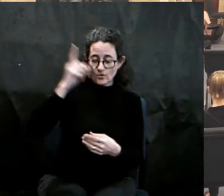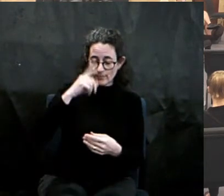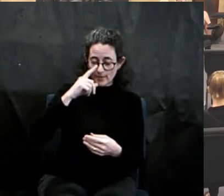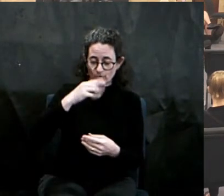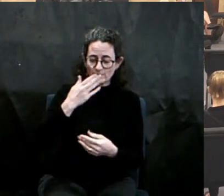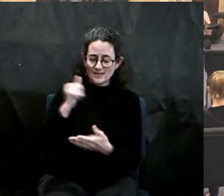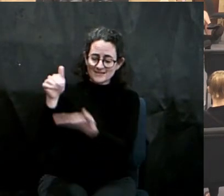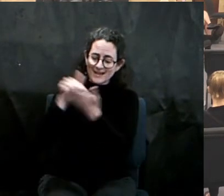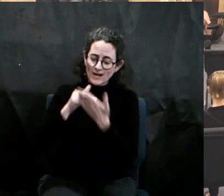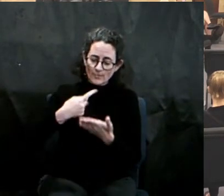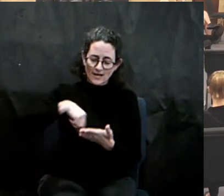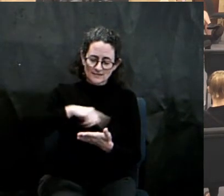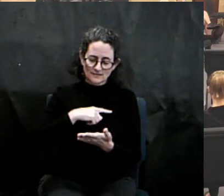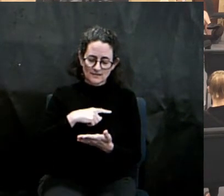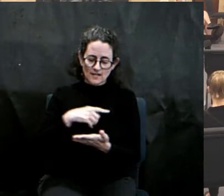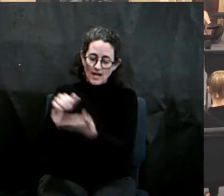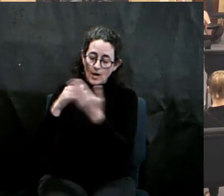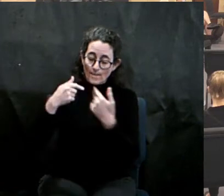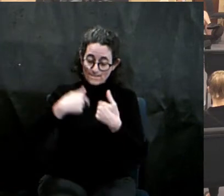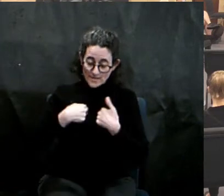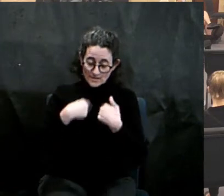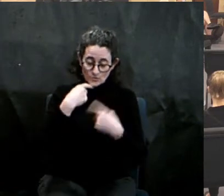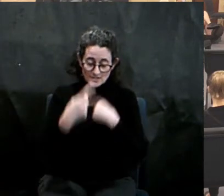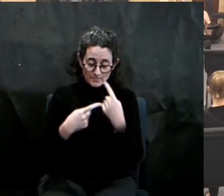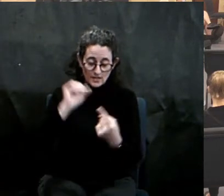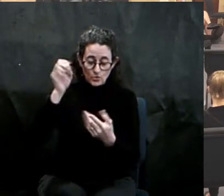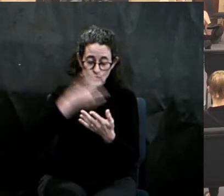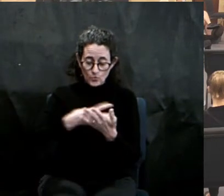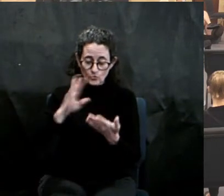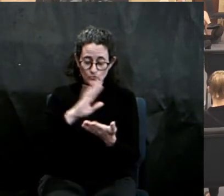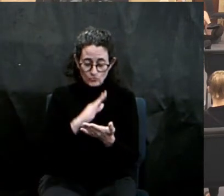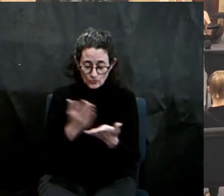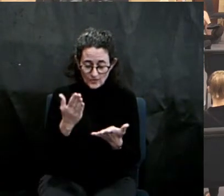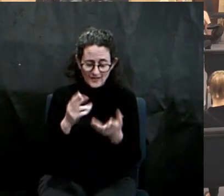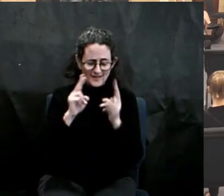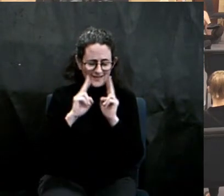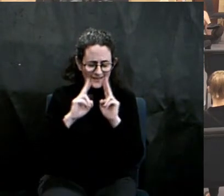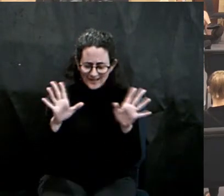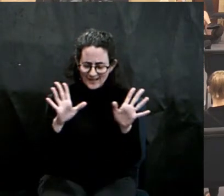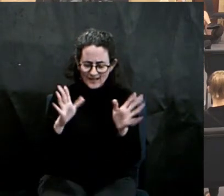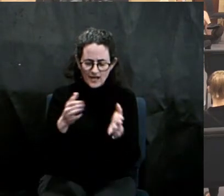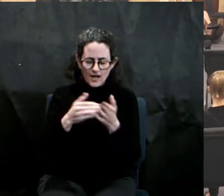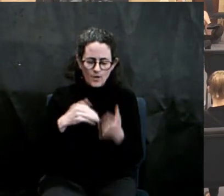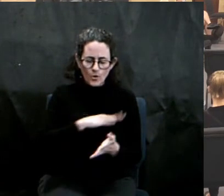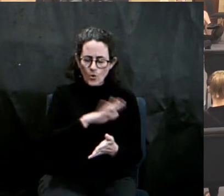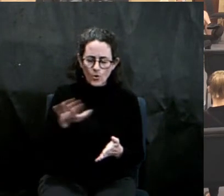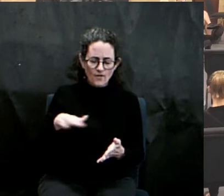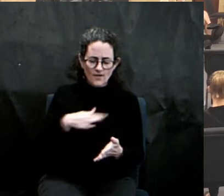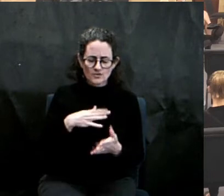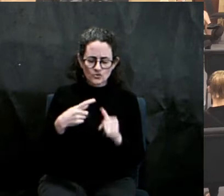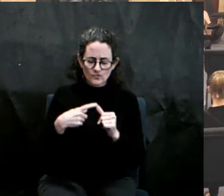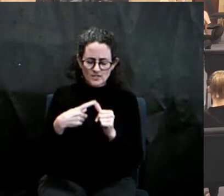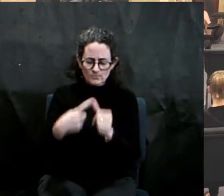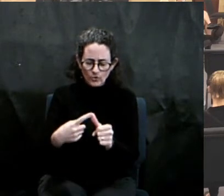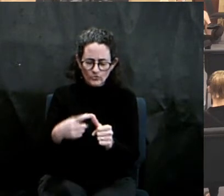Please help me, Lord, to explain your word truthfully and clearly. And please help all of us, Lord, to respond to your word with